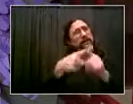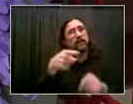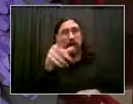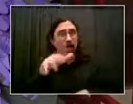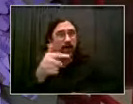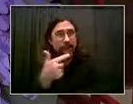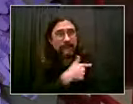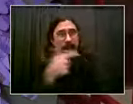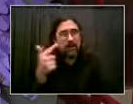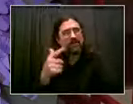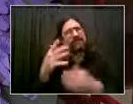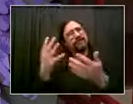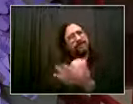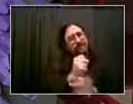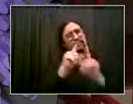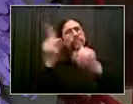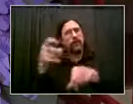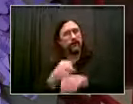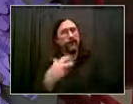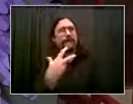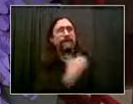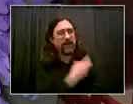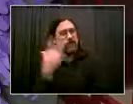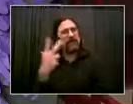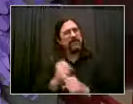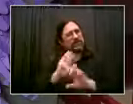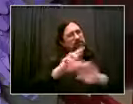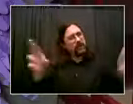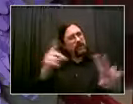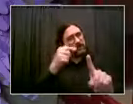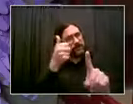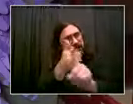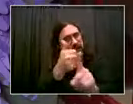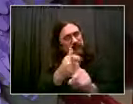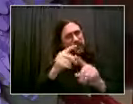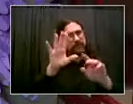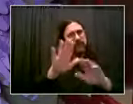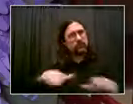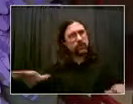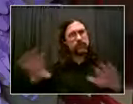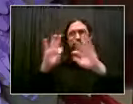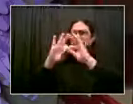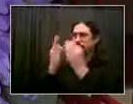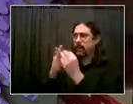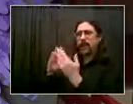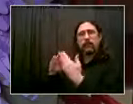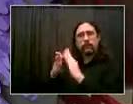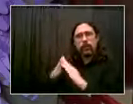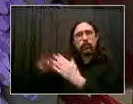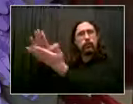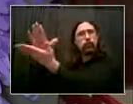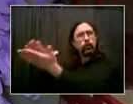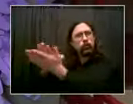Do it for your community. Do it for our babies. Mark it on your calendars. Guys, ready? Yes. September